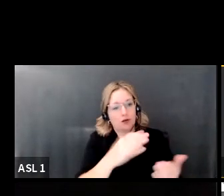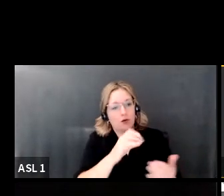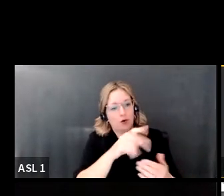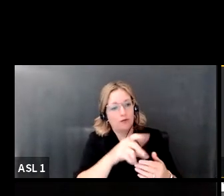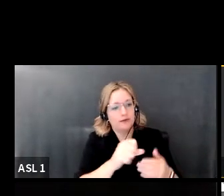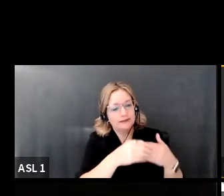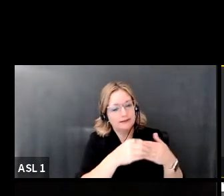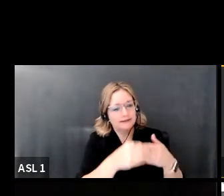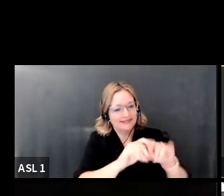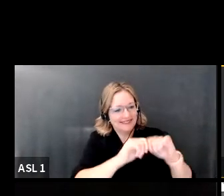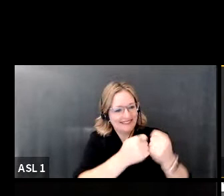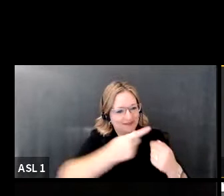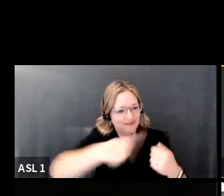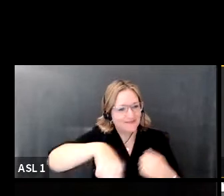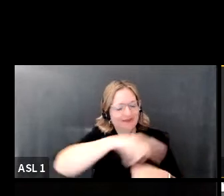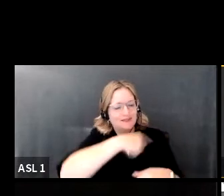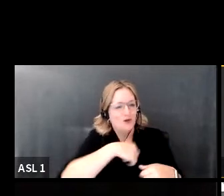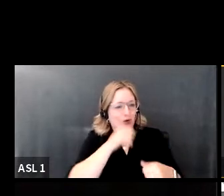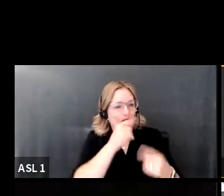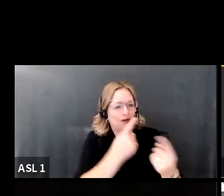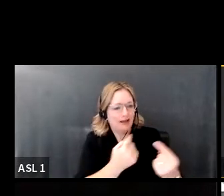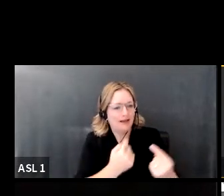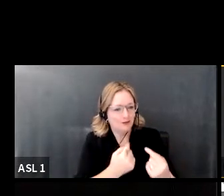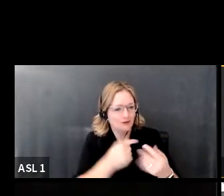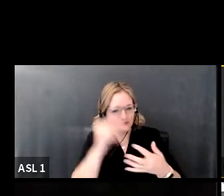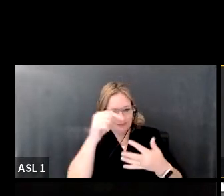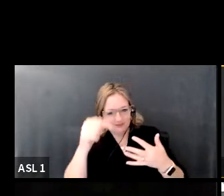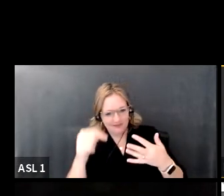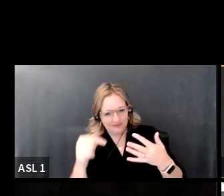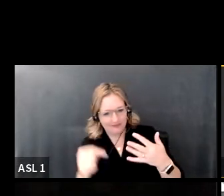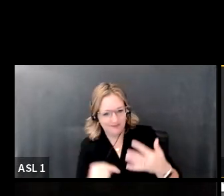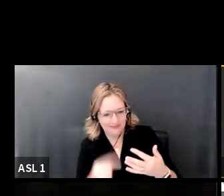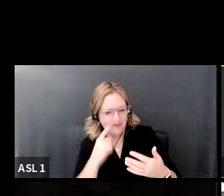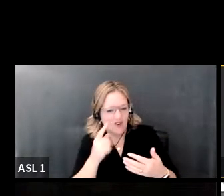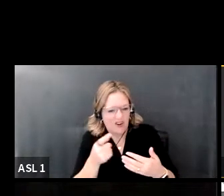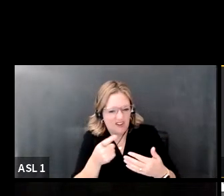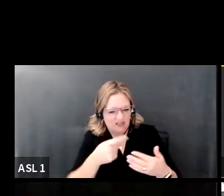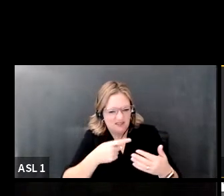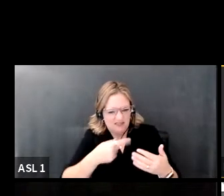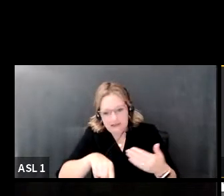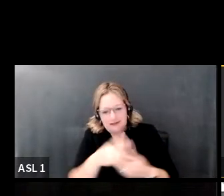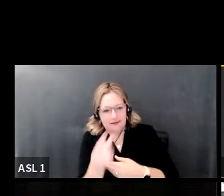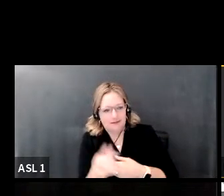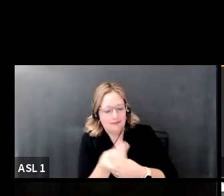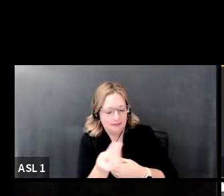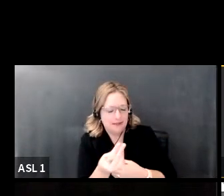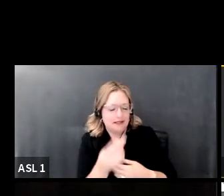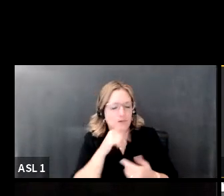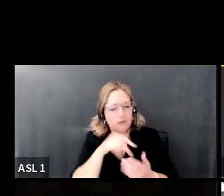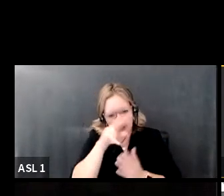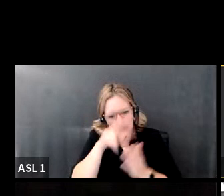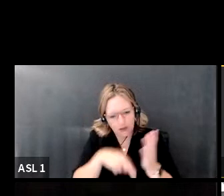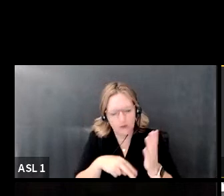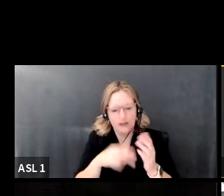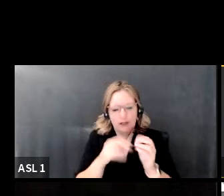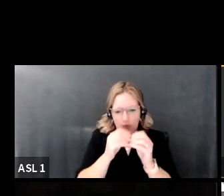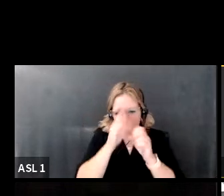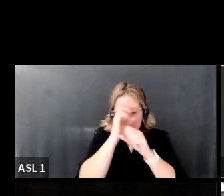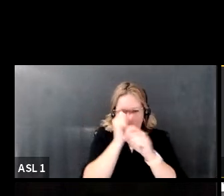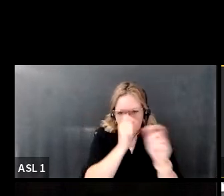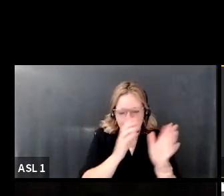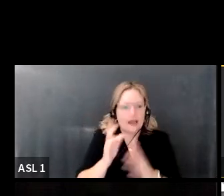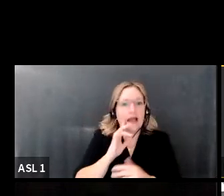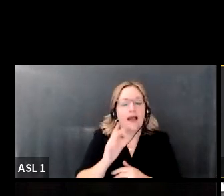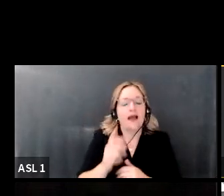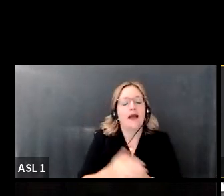on getting us answers by monday that will be very helpful for for us to read and think about and get strategy course input